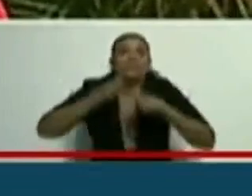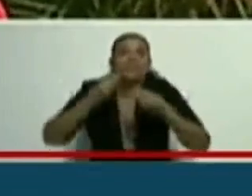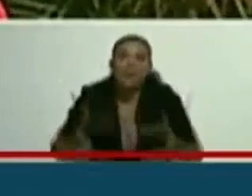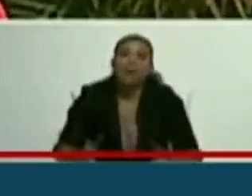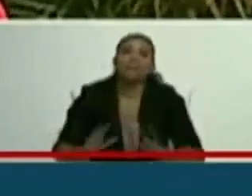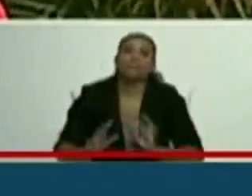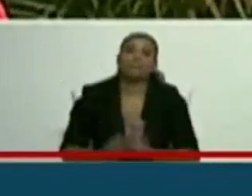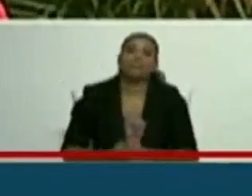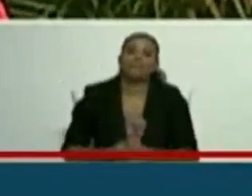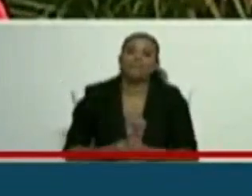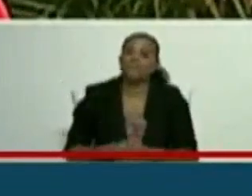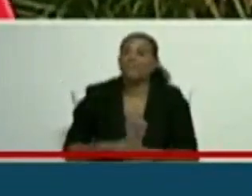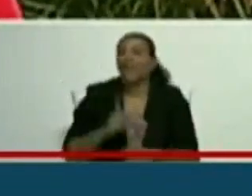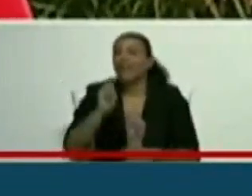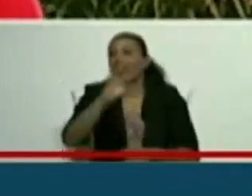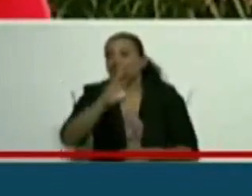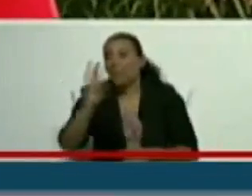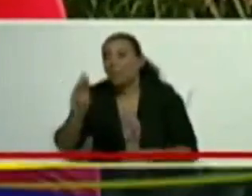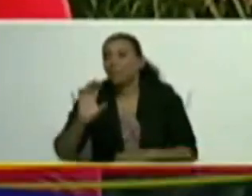people.